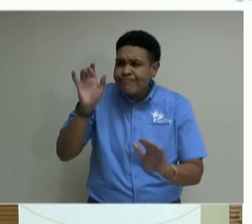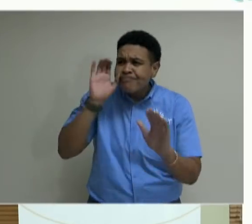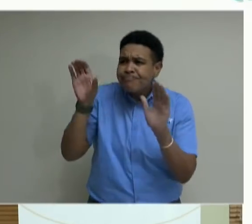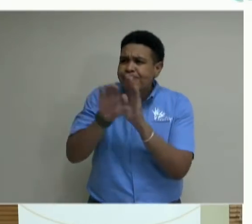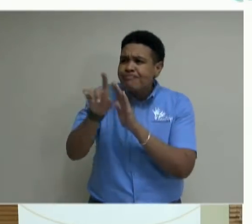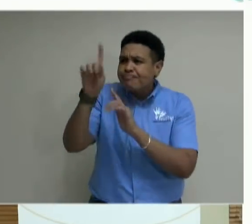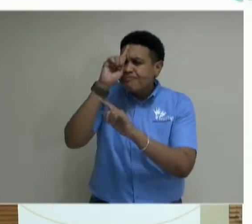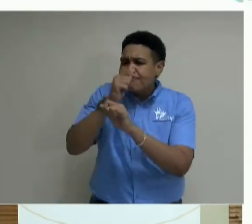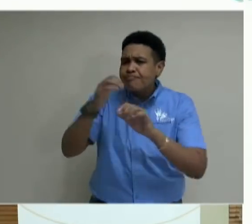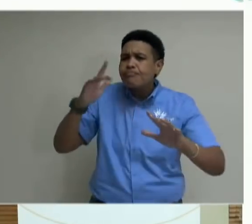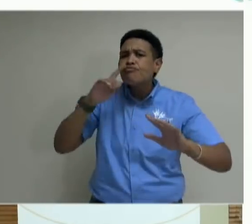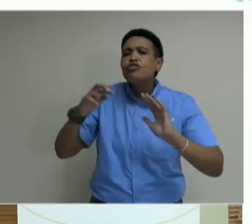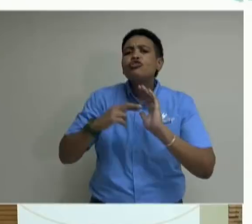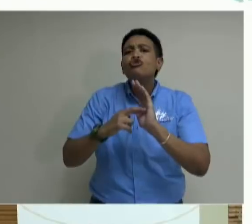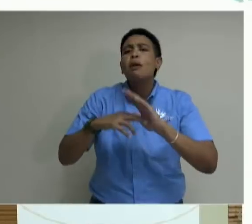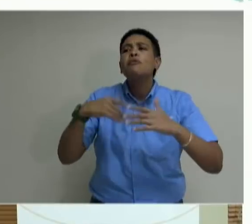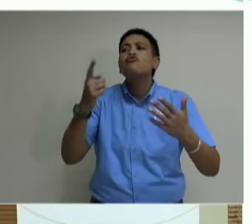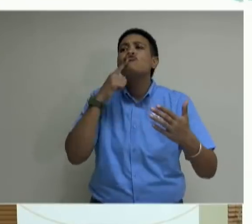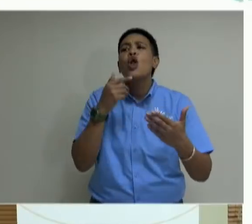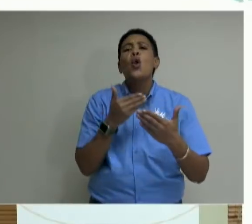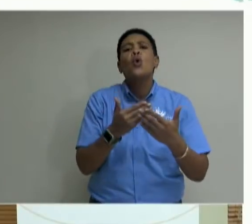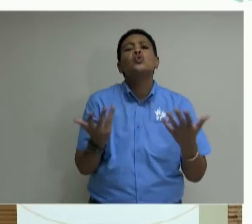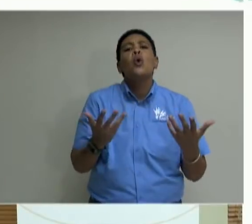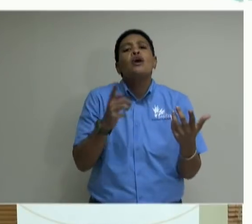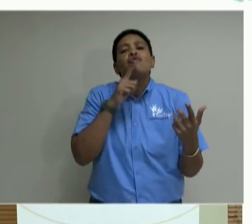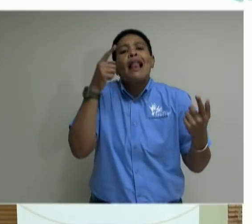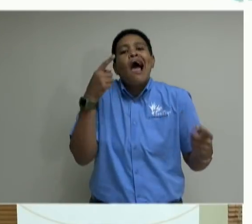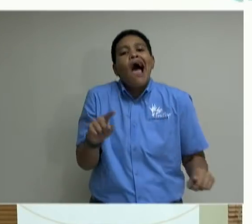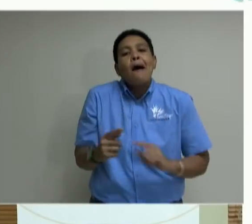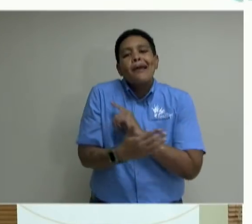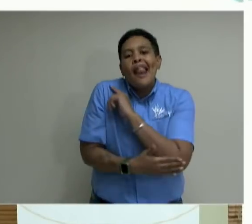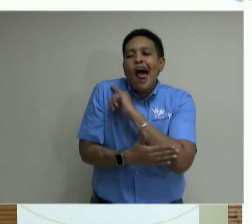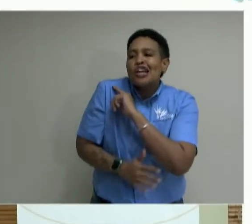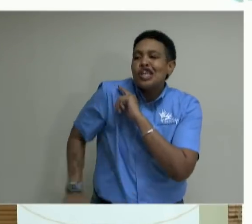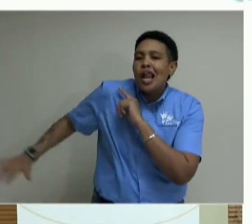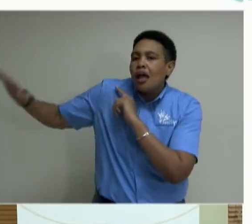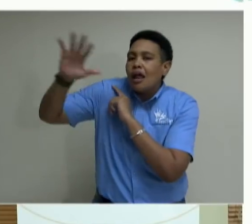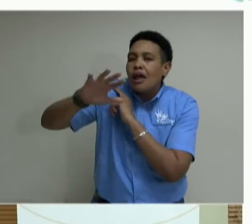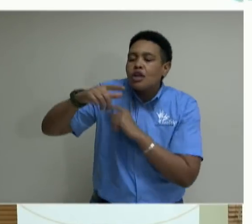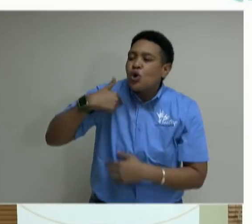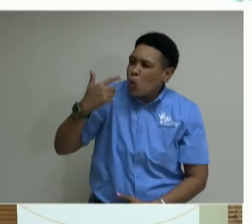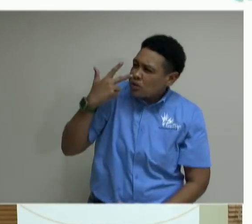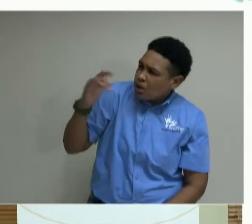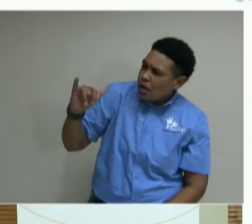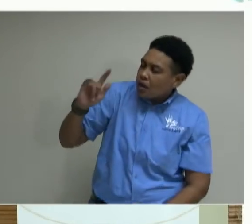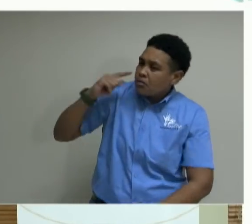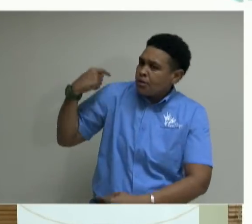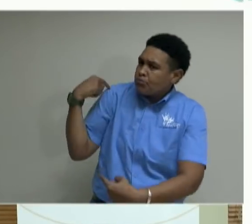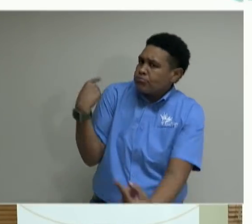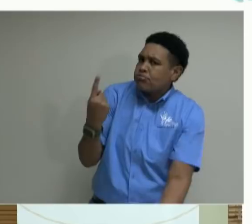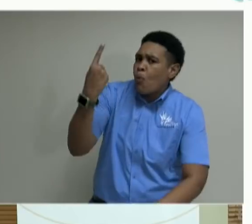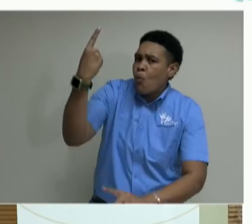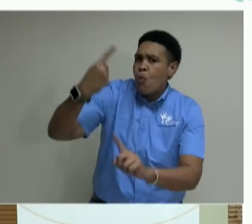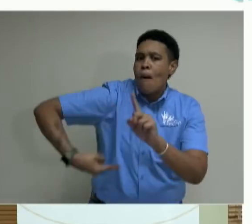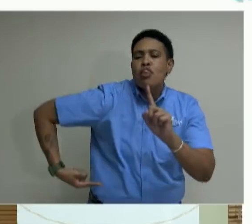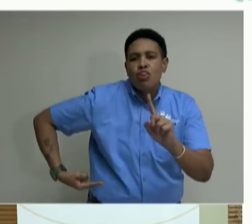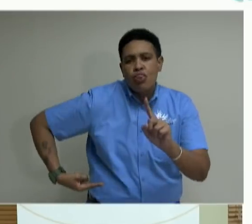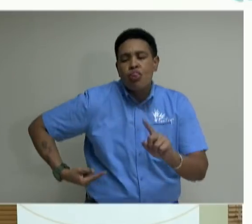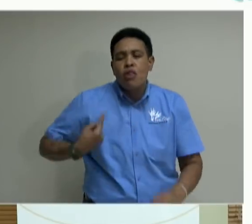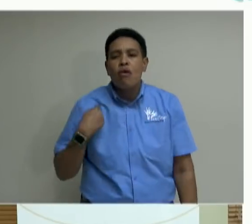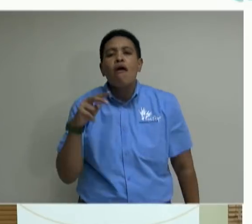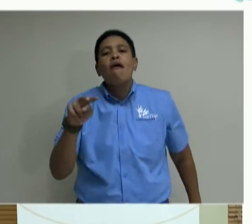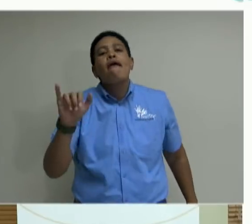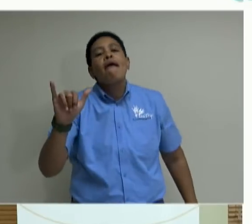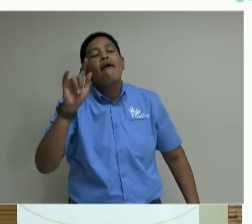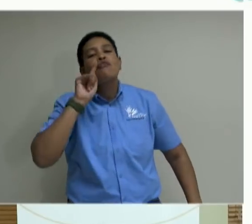picture represents closely what is happening nationally. So we can see over the last month that we would